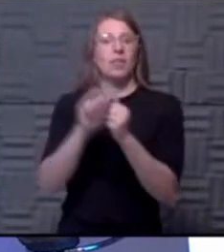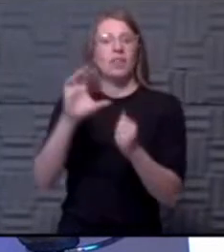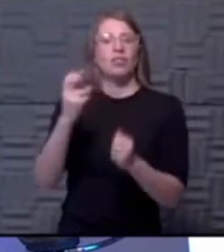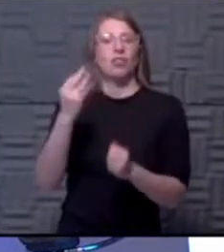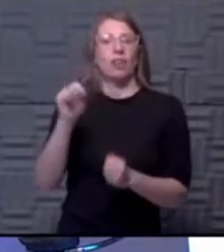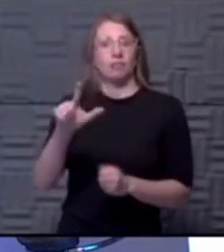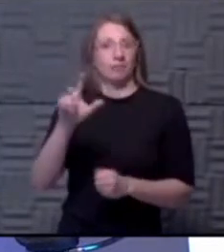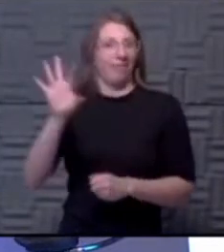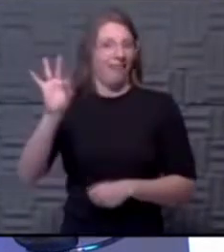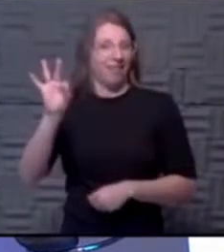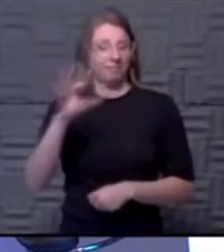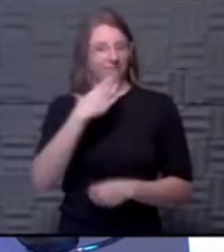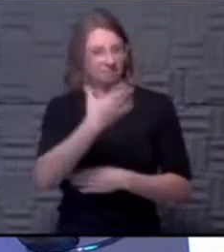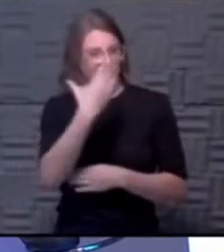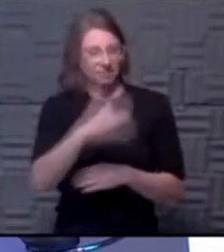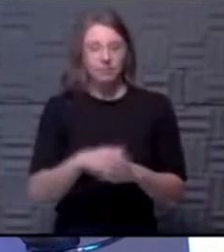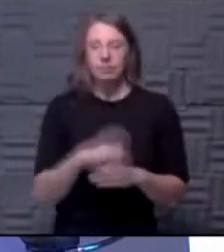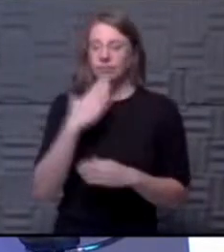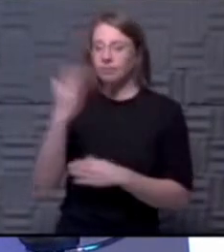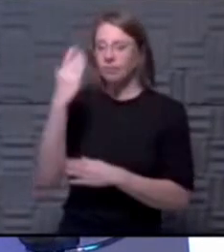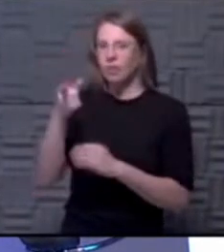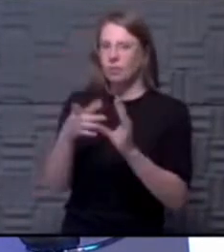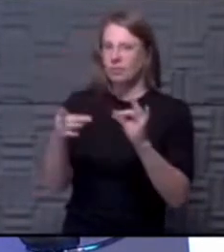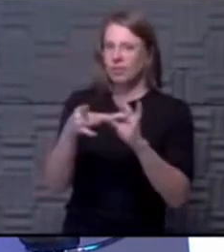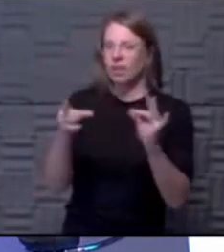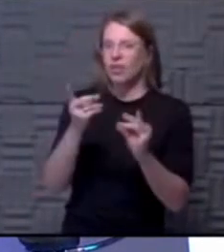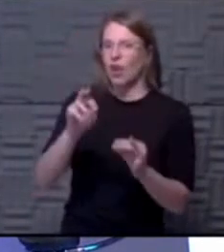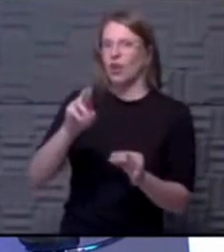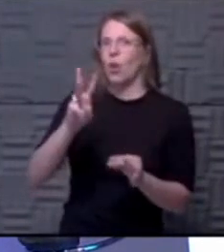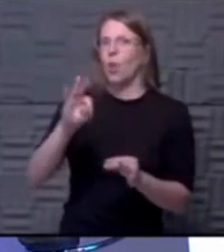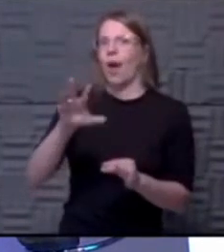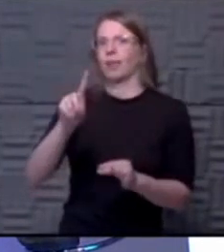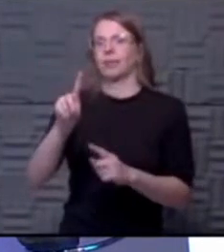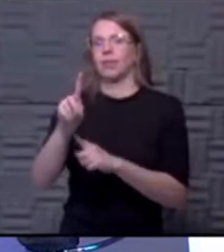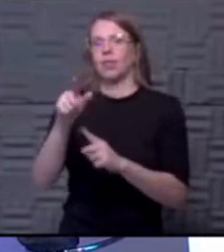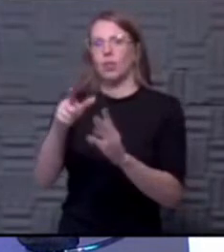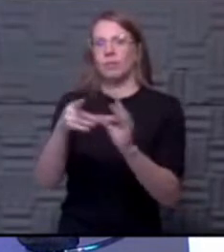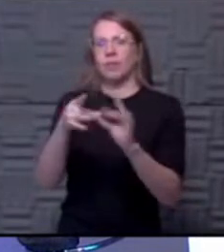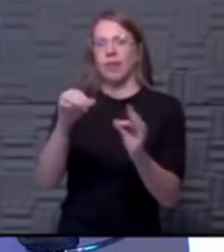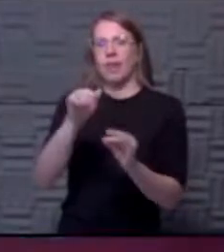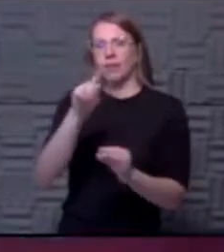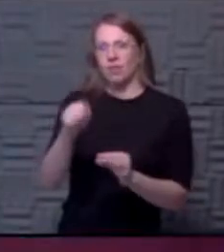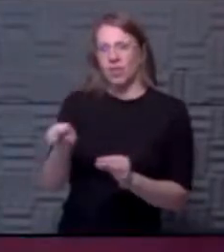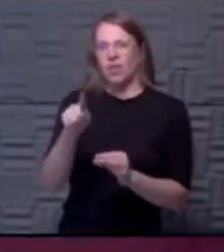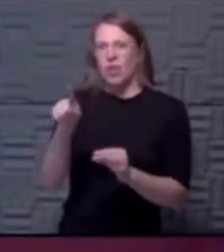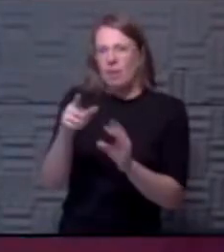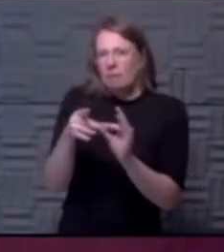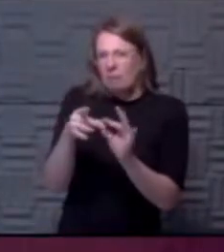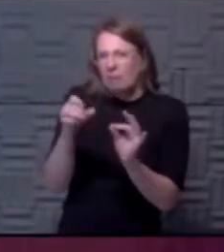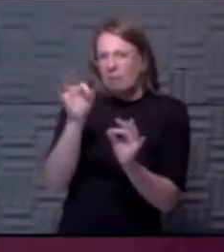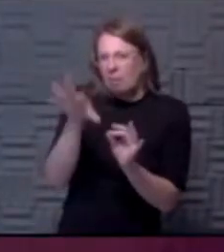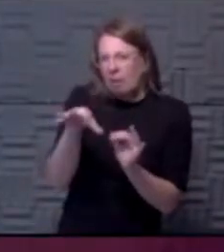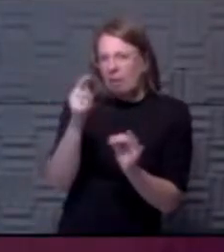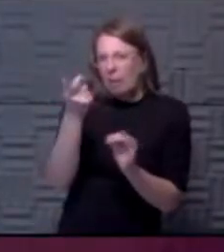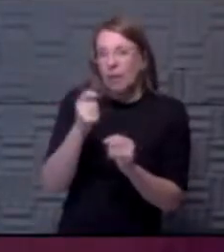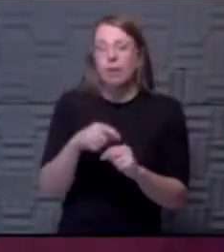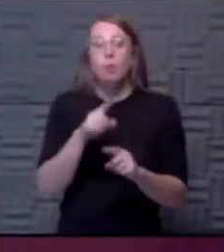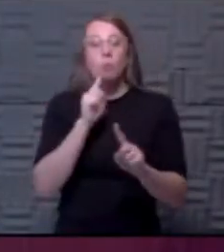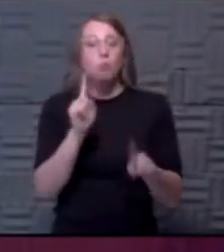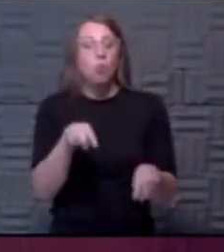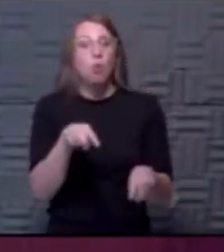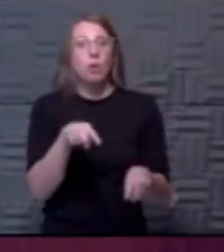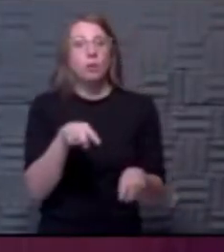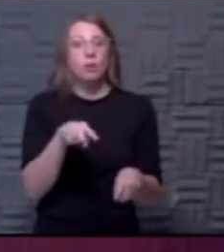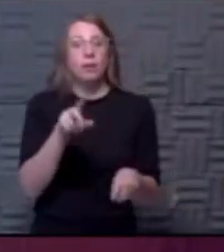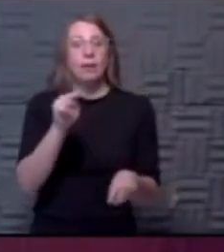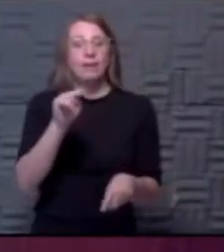Hey, good morning. You mentioned it first, Dr. Wild. So let's talk about AstraZeneca. I know you're kind of hinting at it a little bit there. There was a report, I